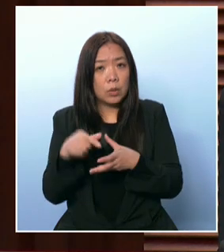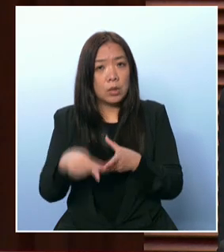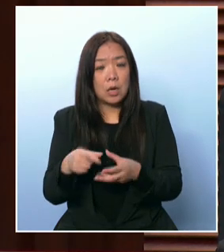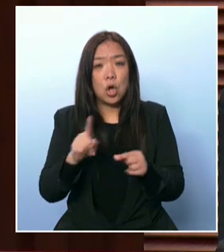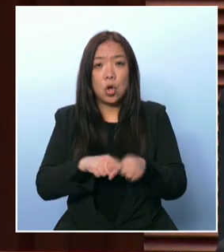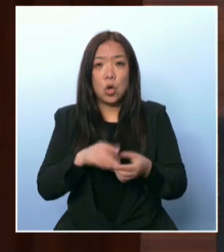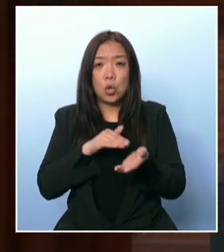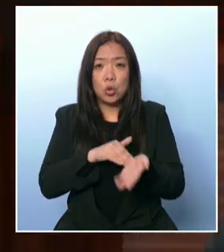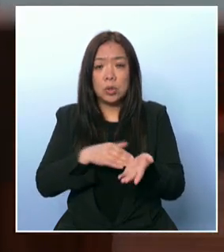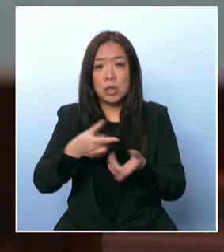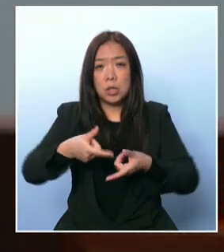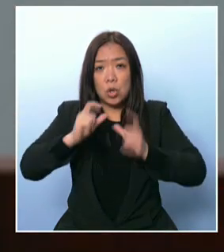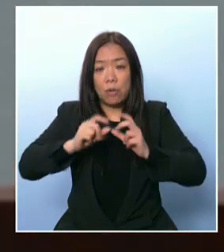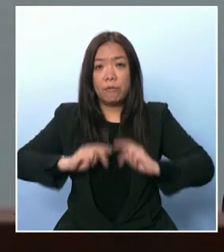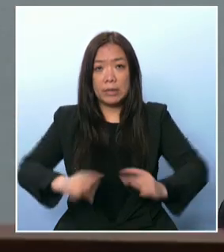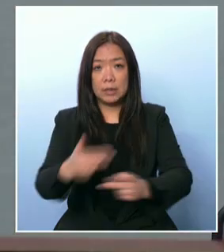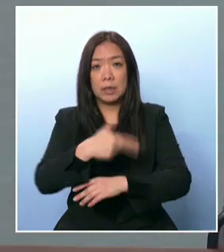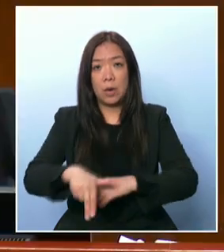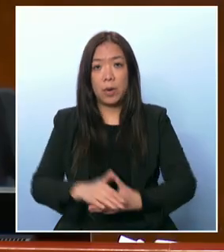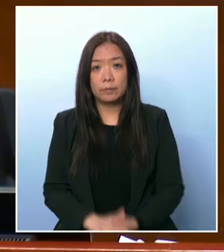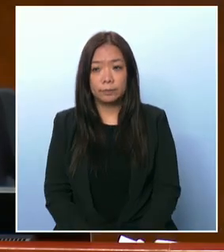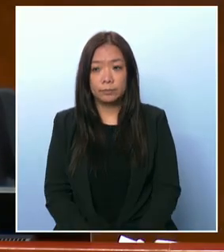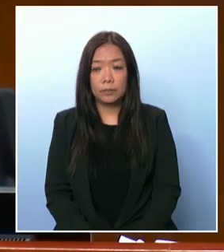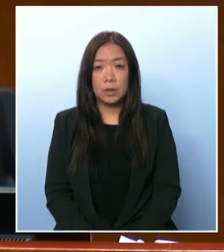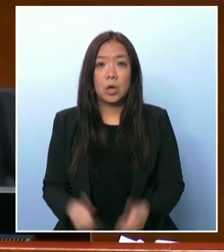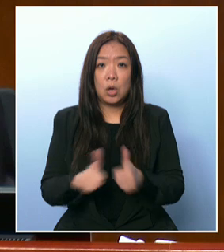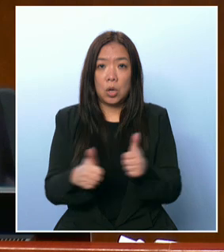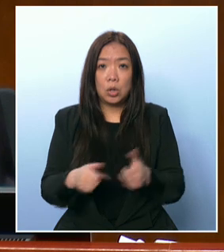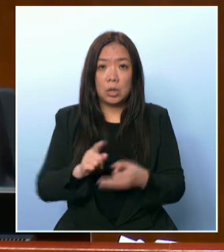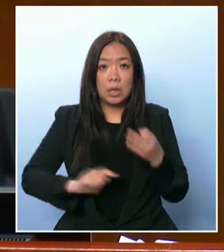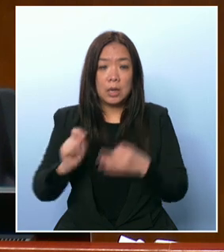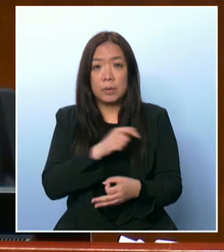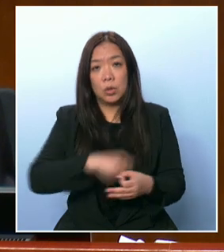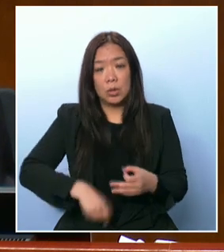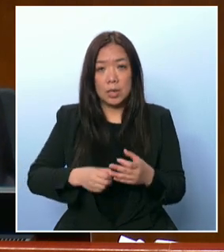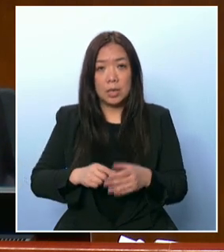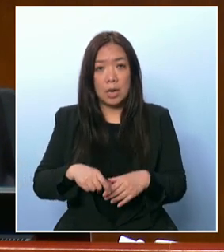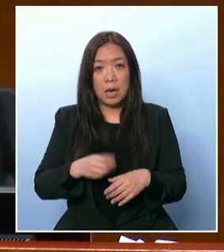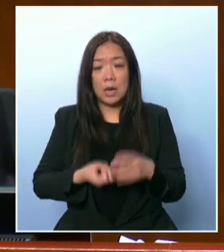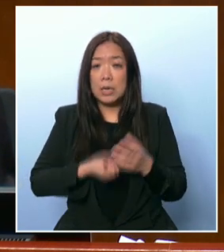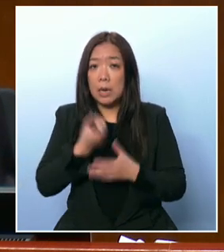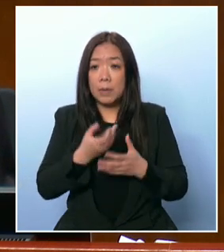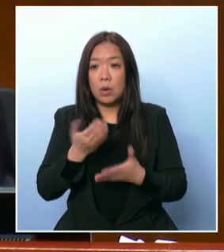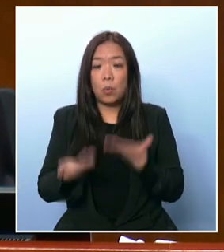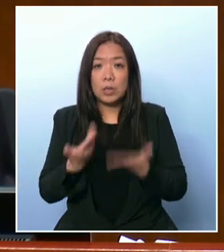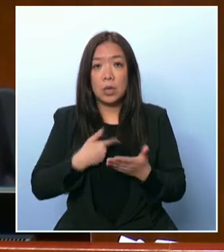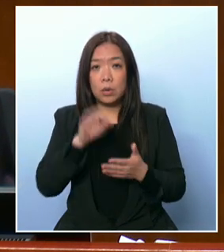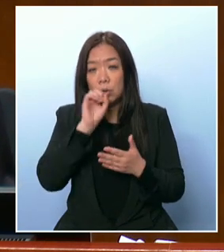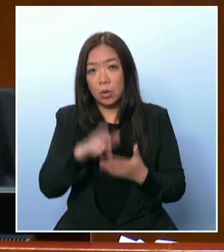Dr. Vincent Chung is formulating the blueprints for Chinese medicine development as we